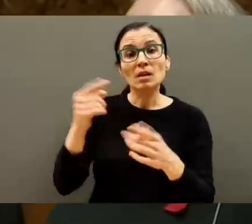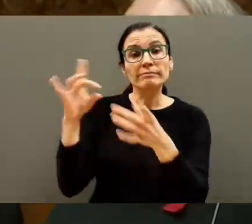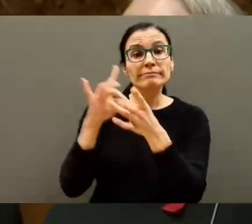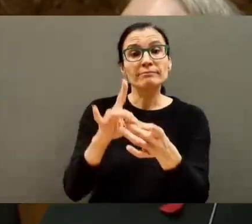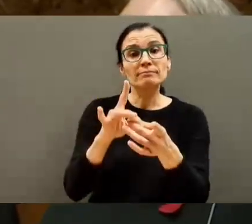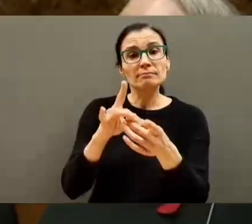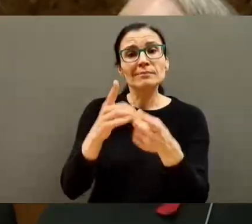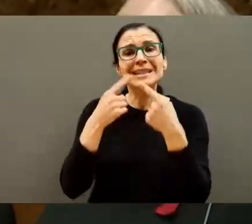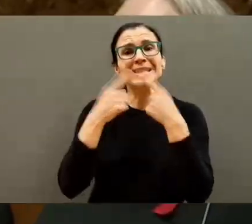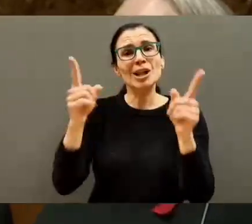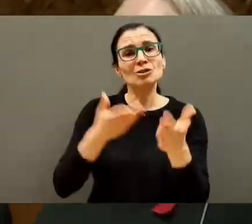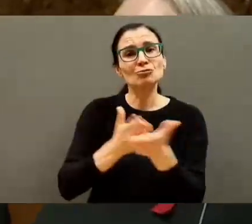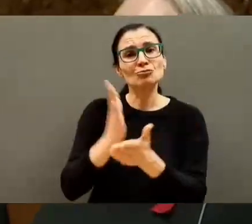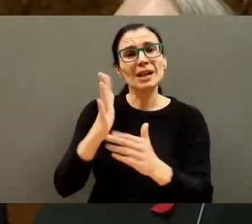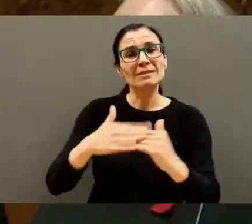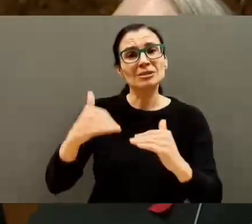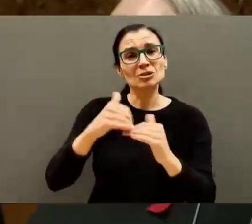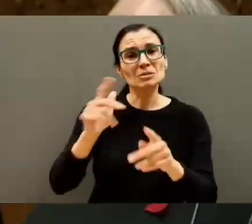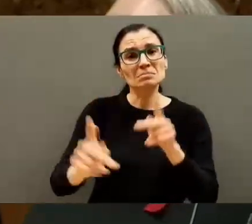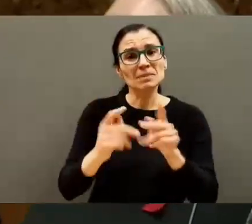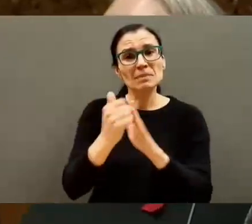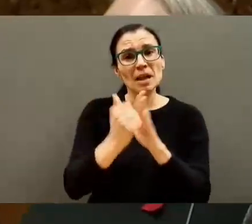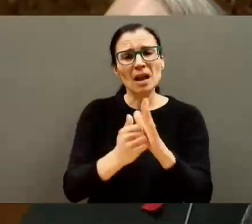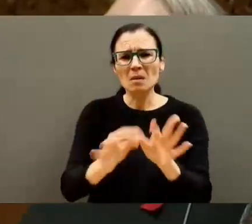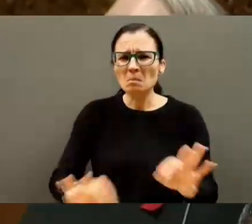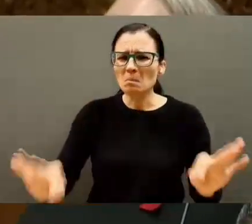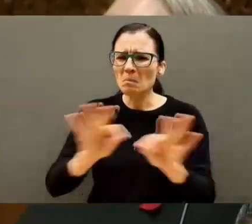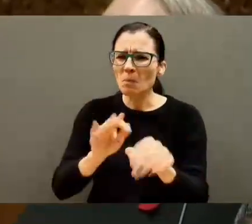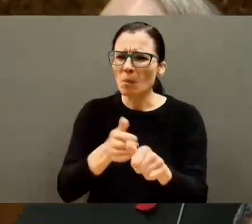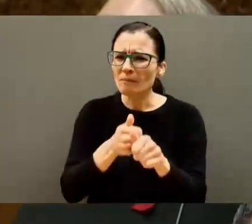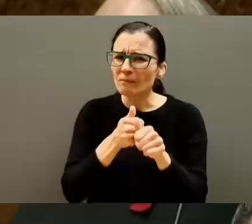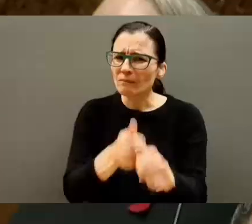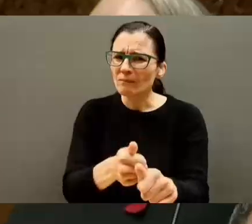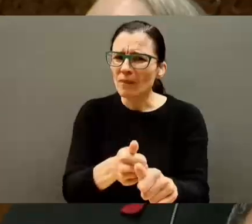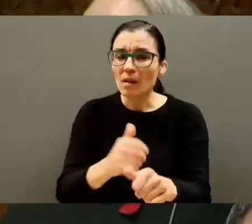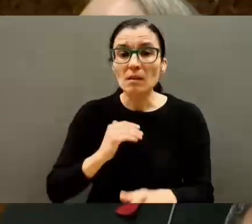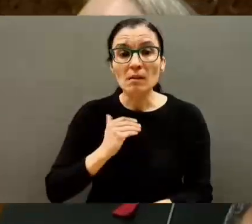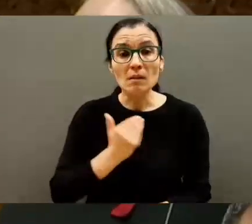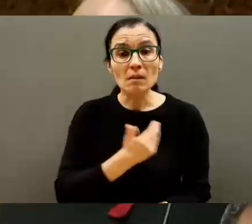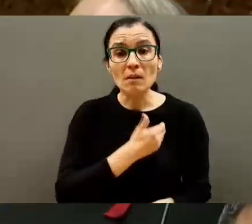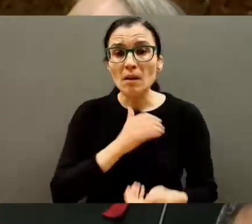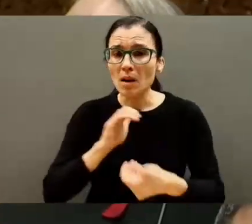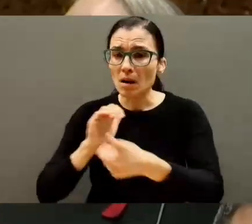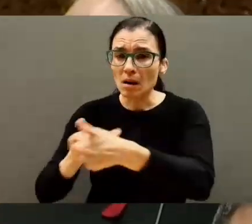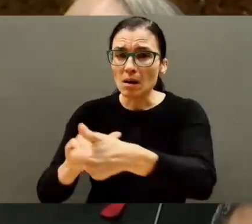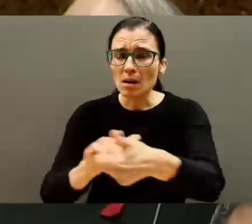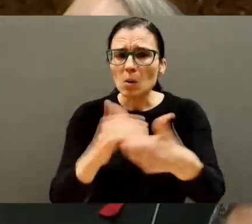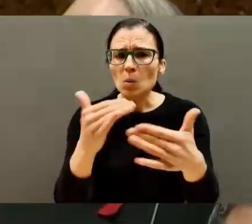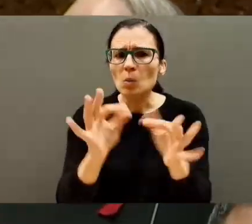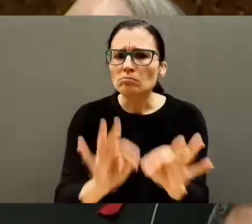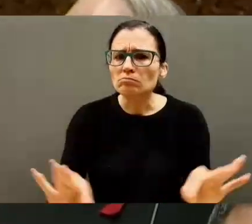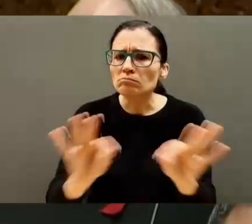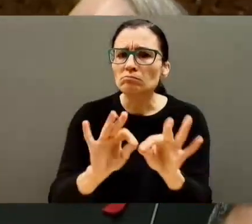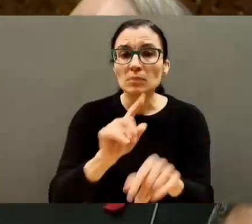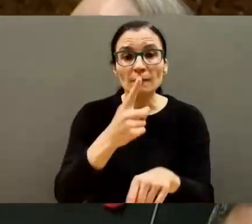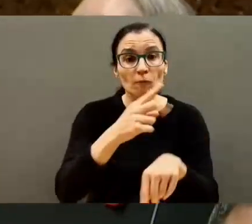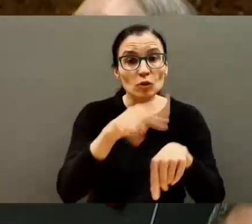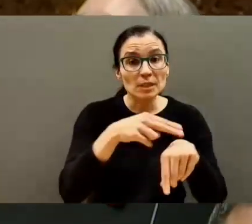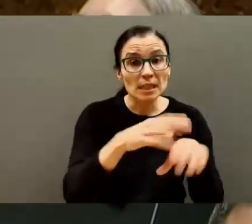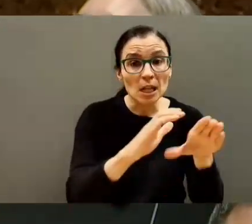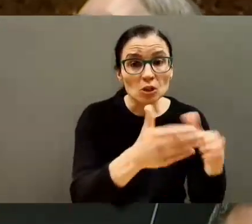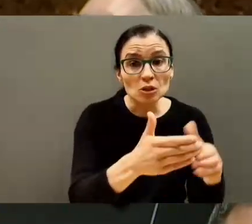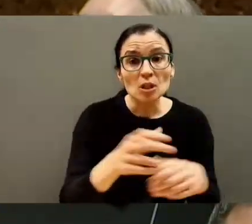our critical partners, First Nations, UBCIC, and other partners would want assurances that